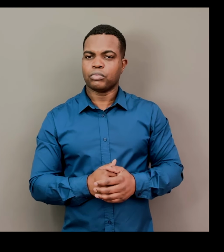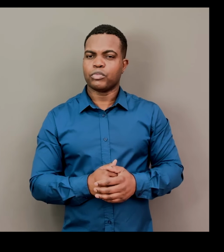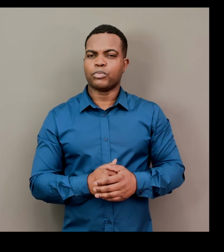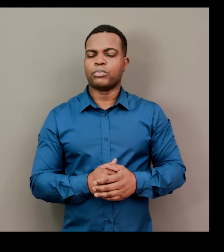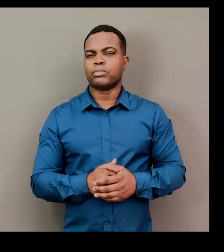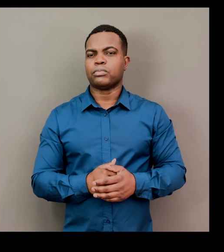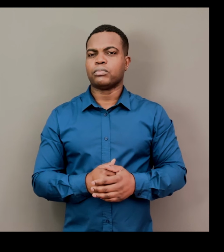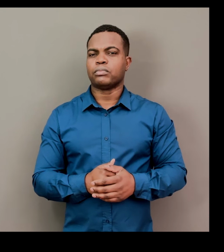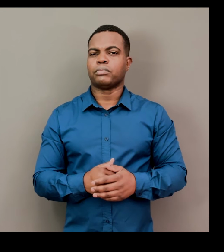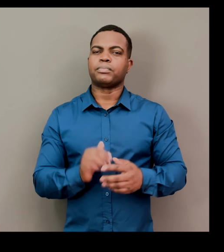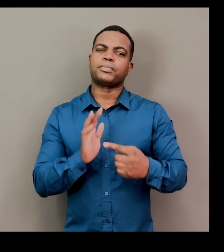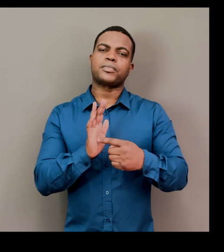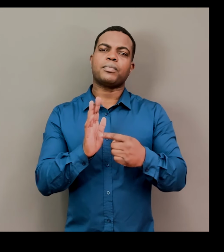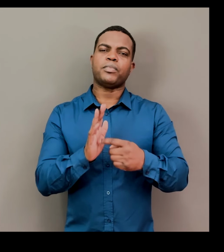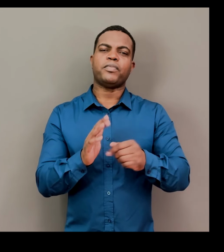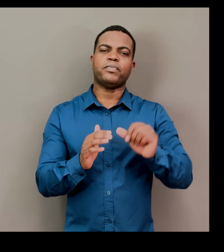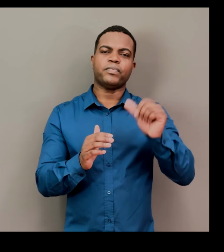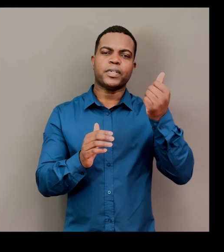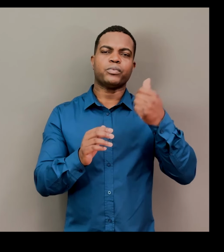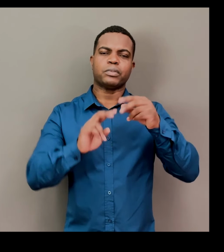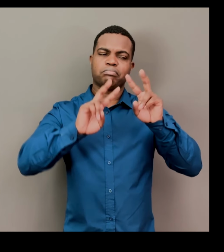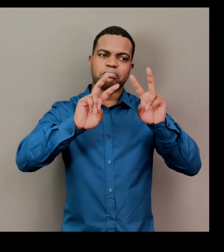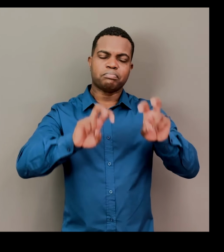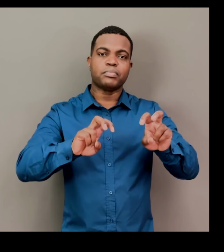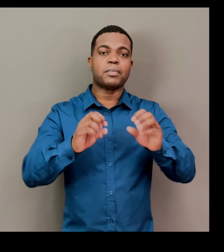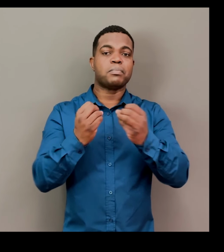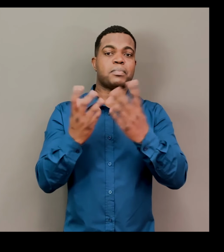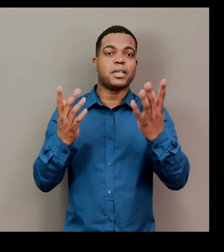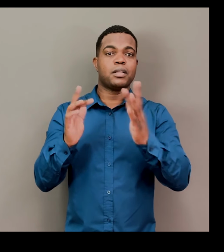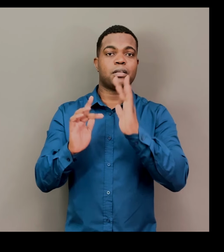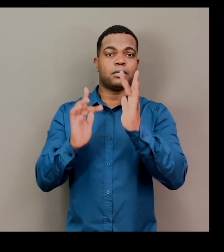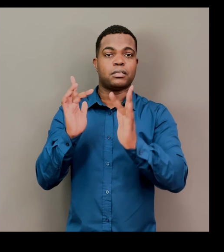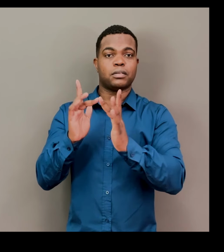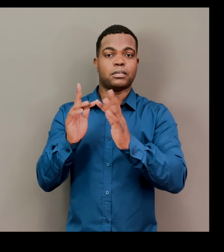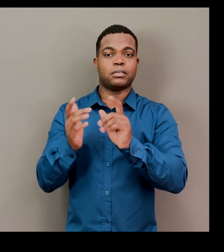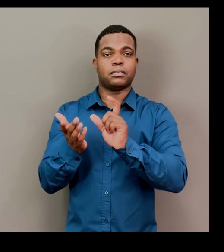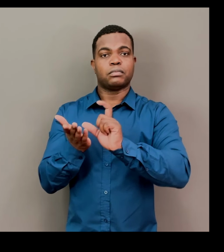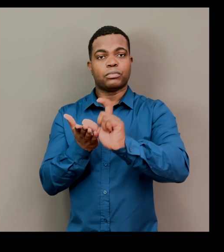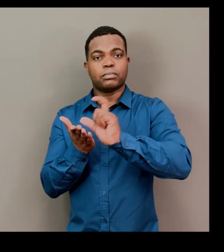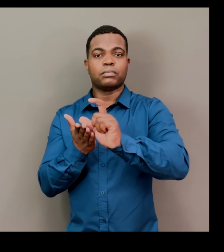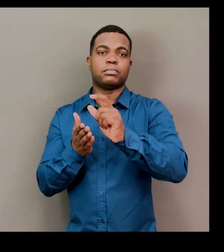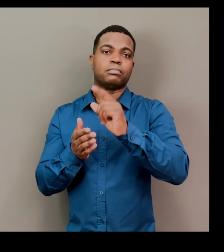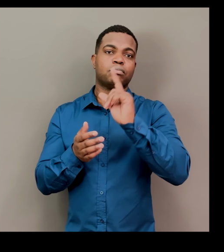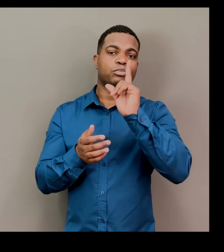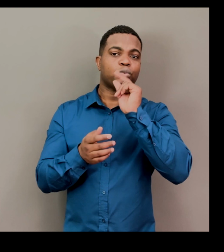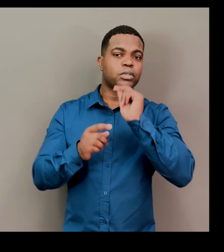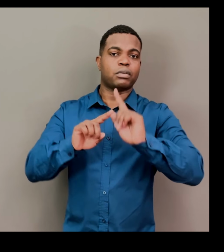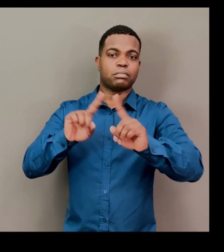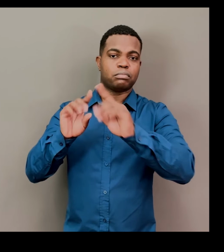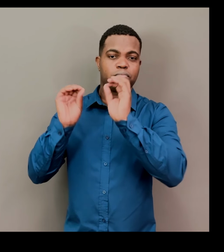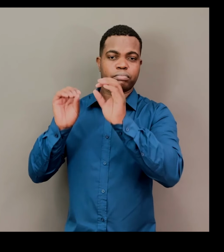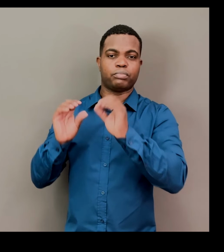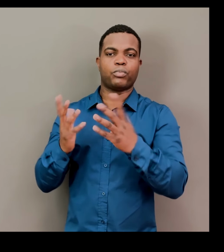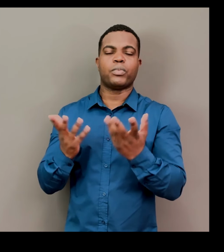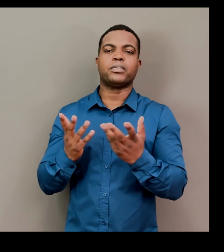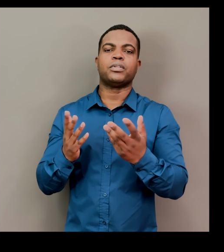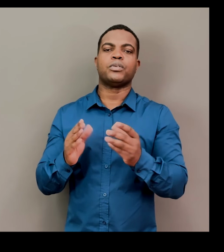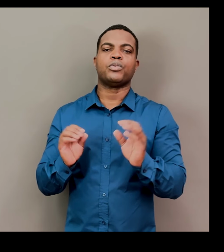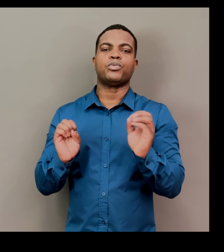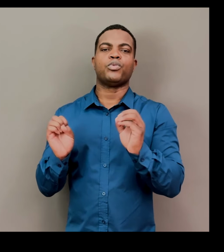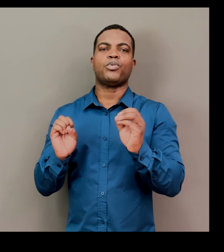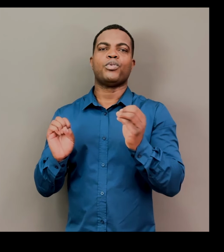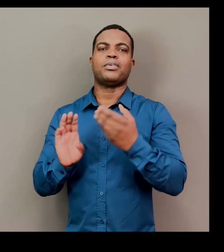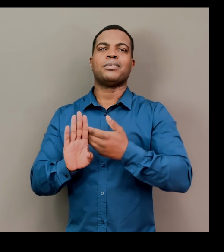A valid criticism of social media companies is that users are presented with content that they will